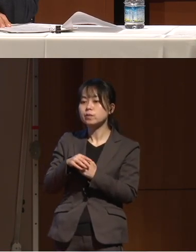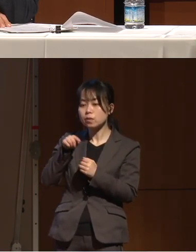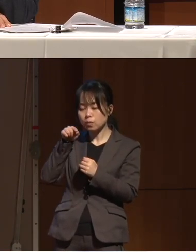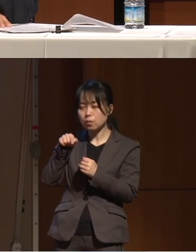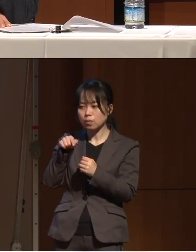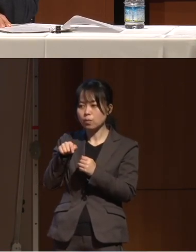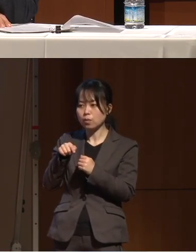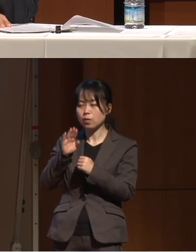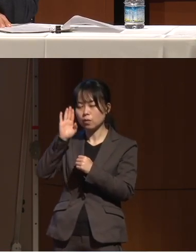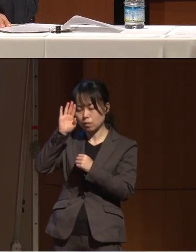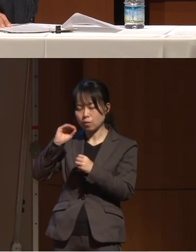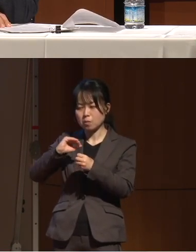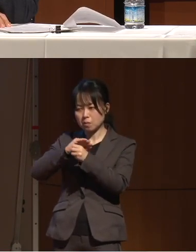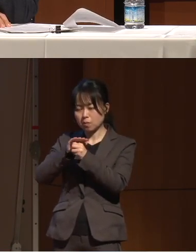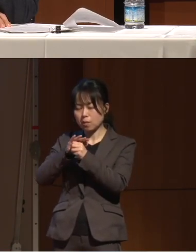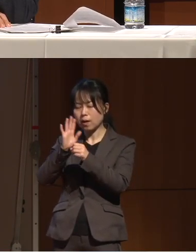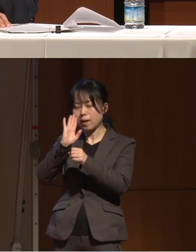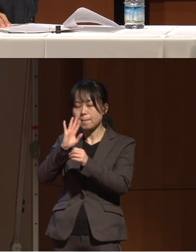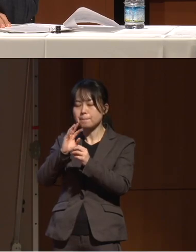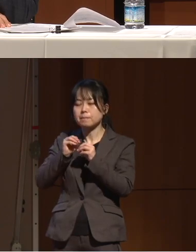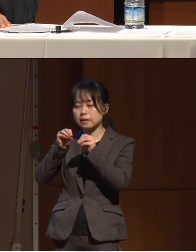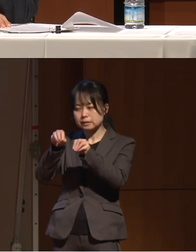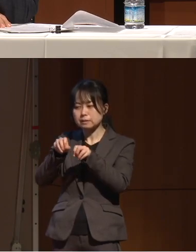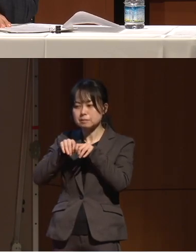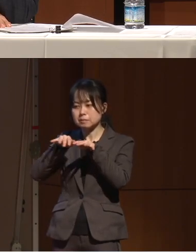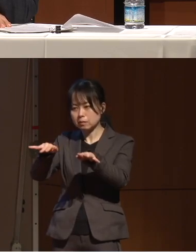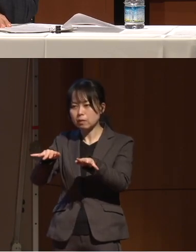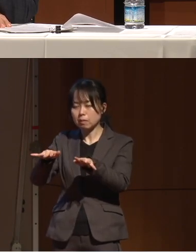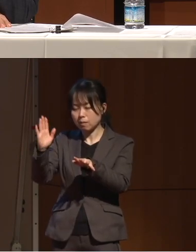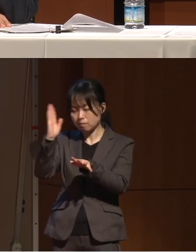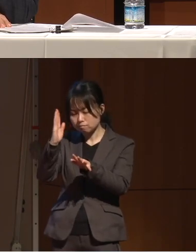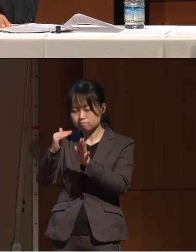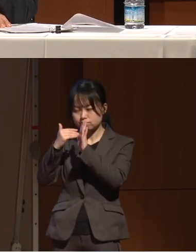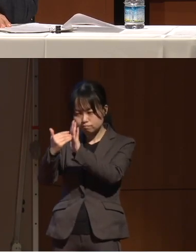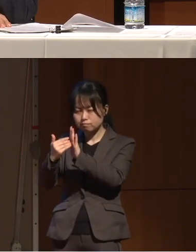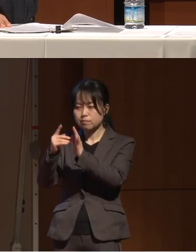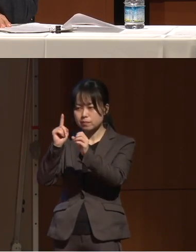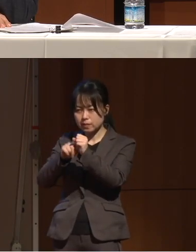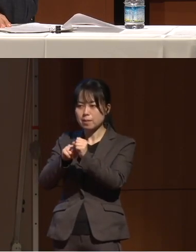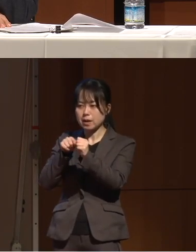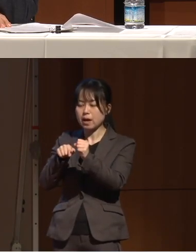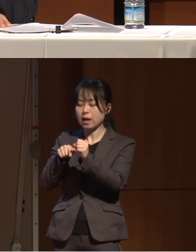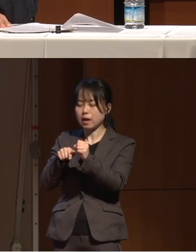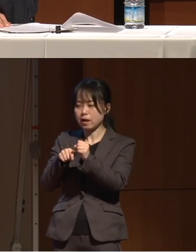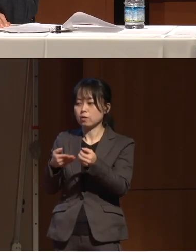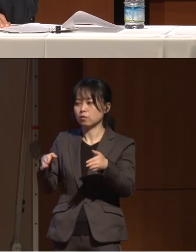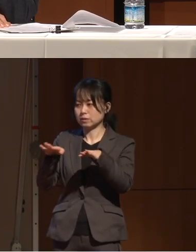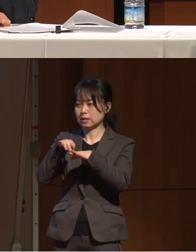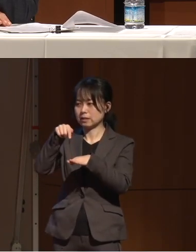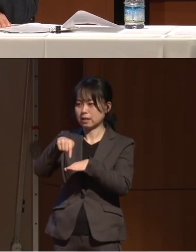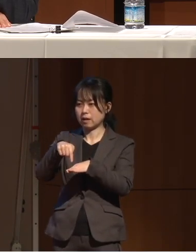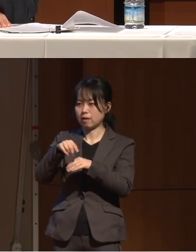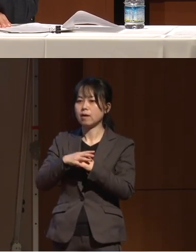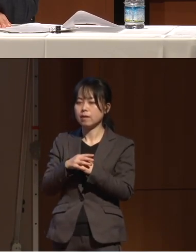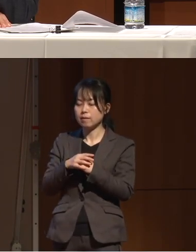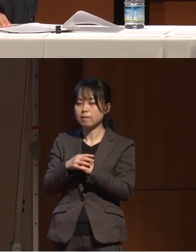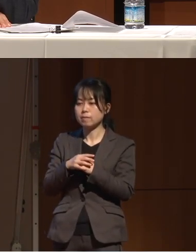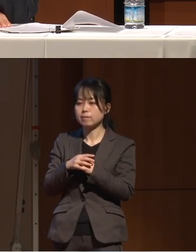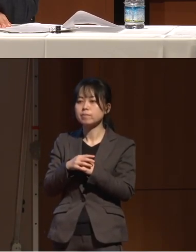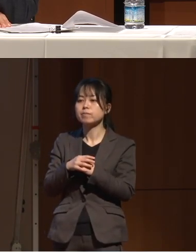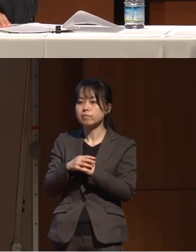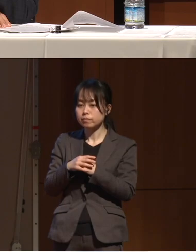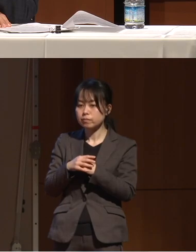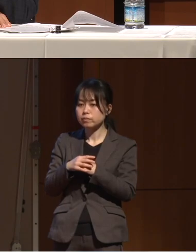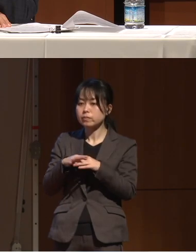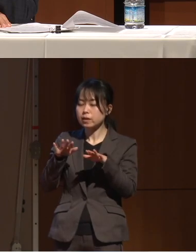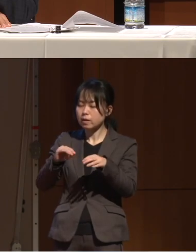I believe he will discuss that response during COVID-19, the current situation, and the function that